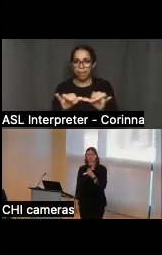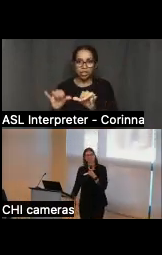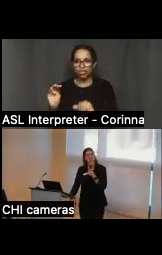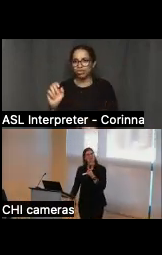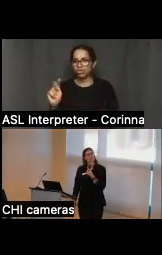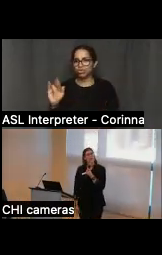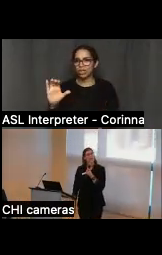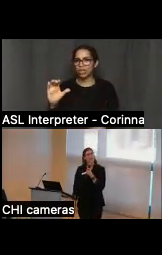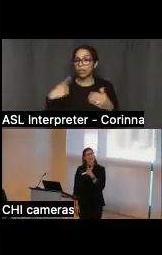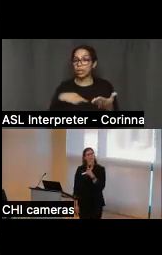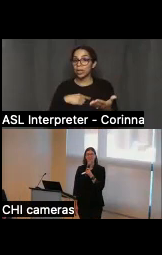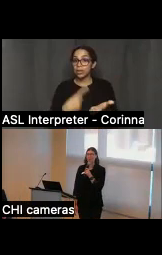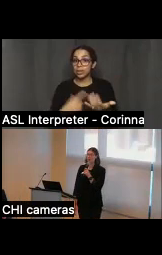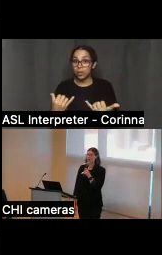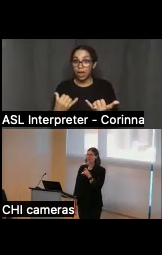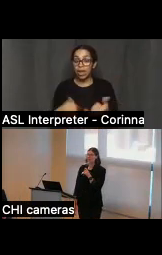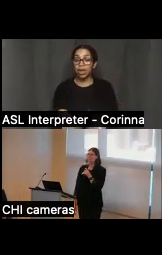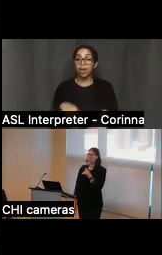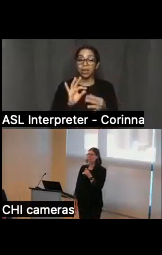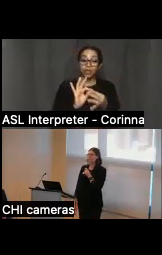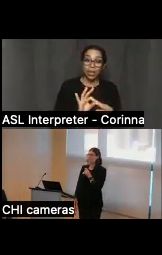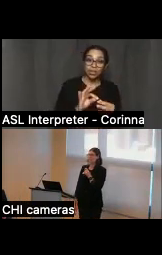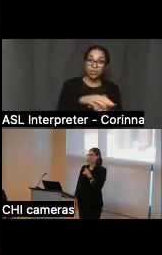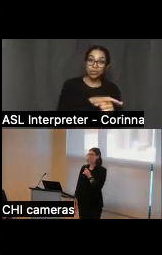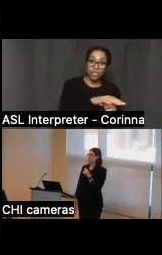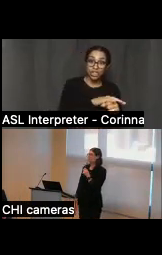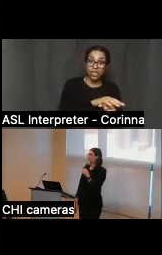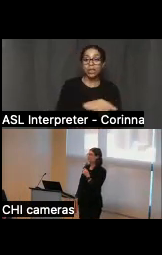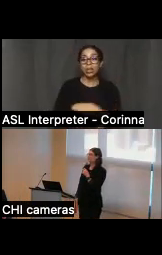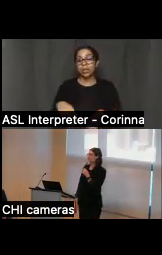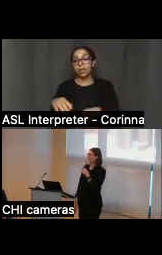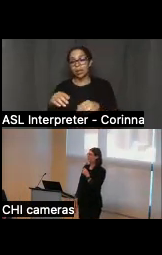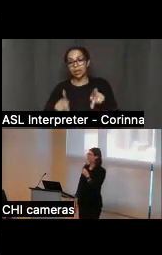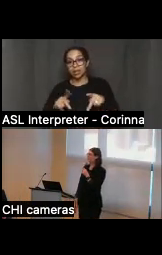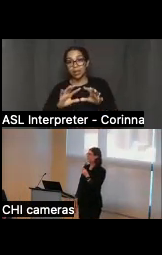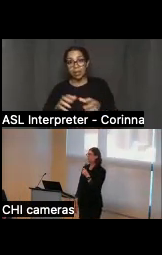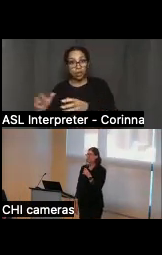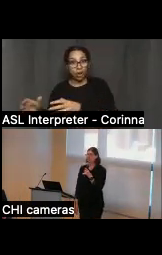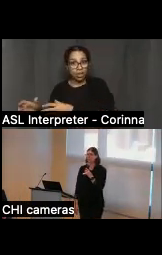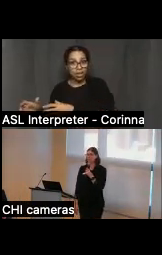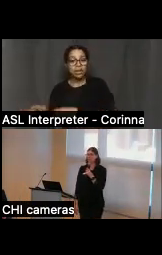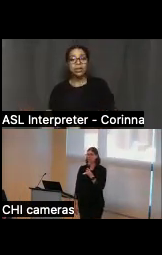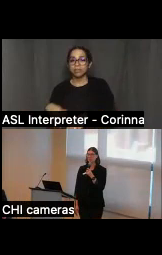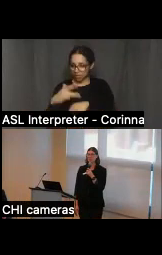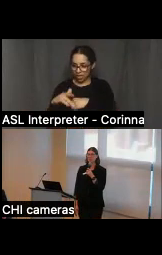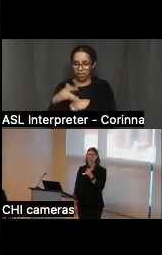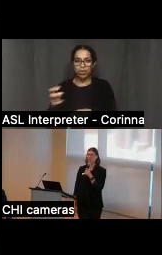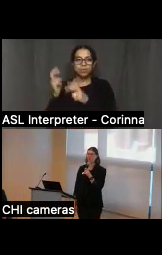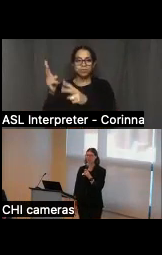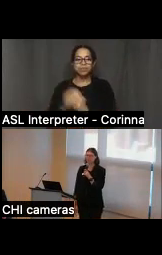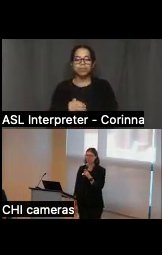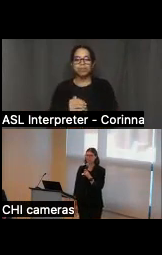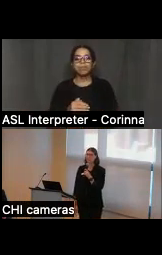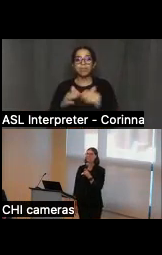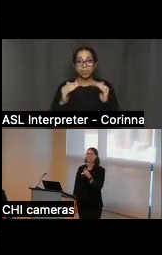both regional as well as demographic splits. So that's what's available, as well as a public use file. If you're interested in doing your